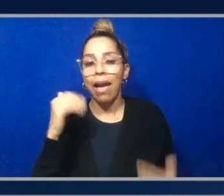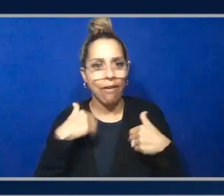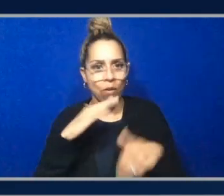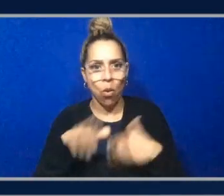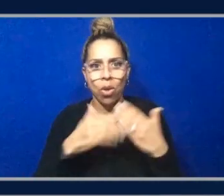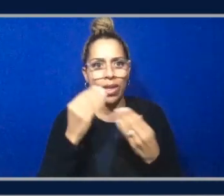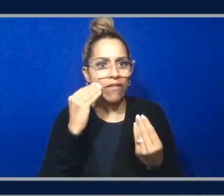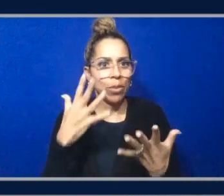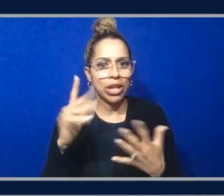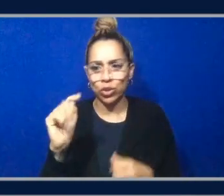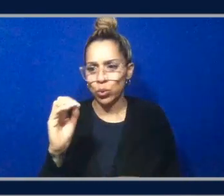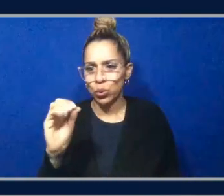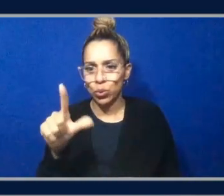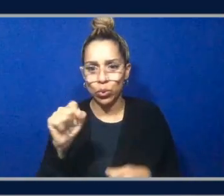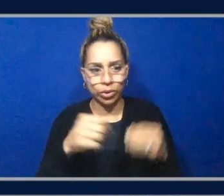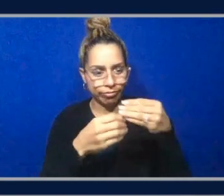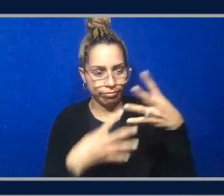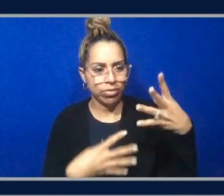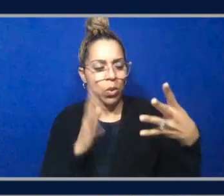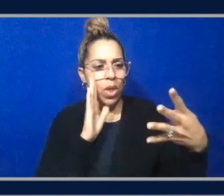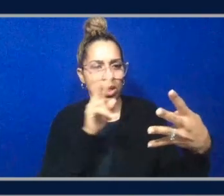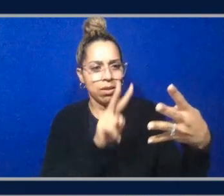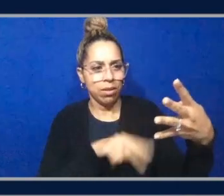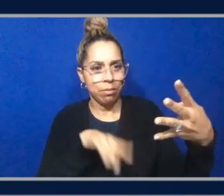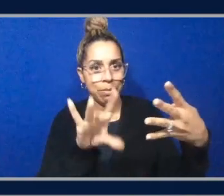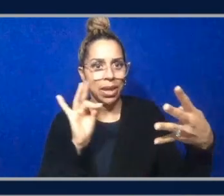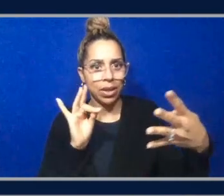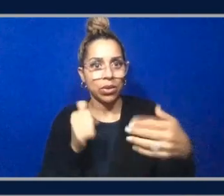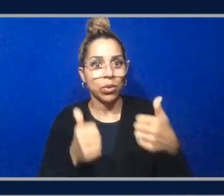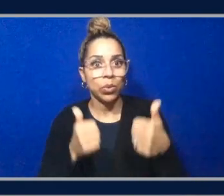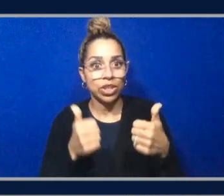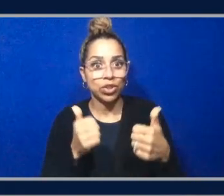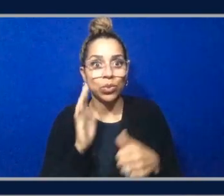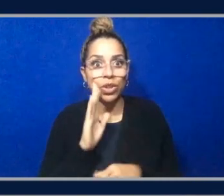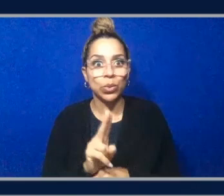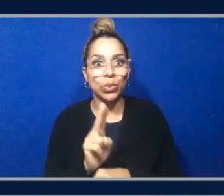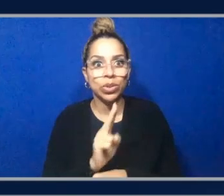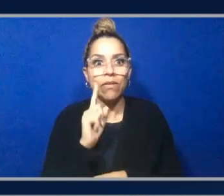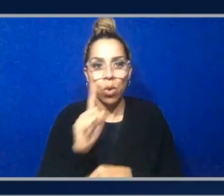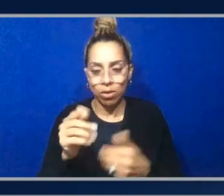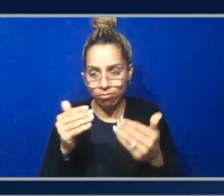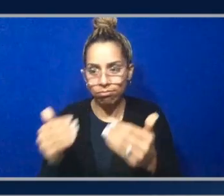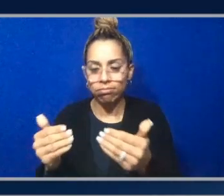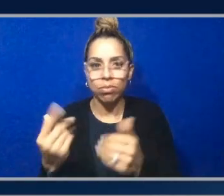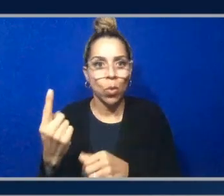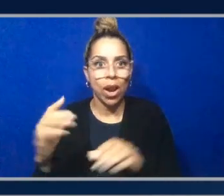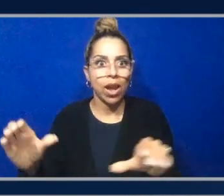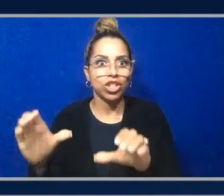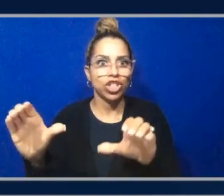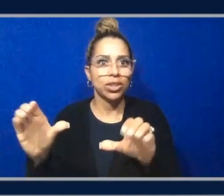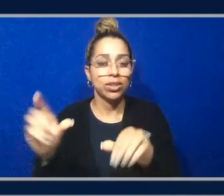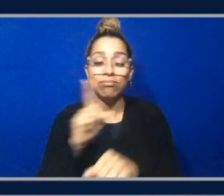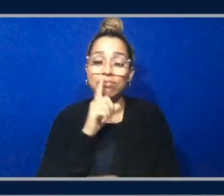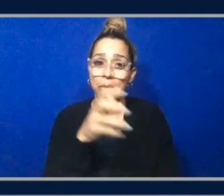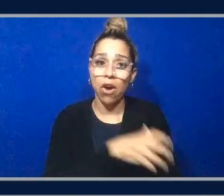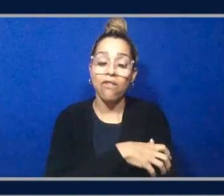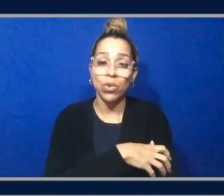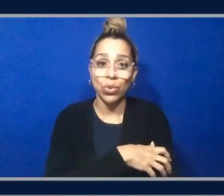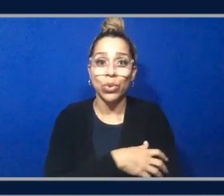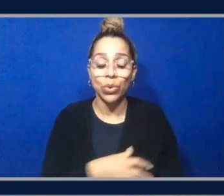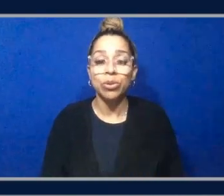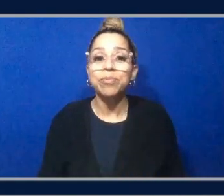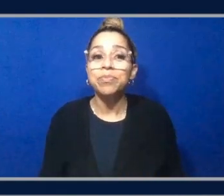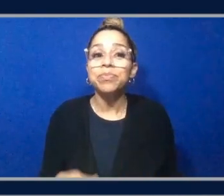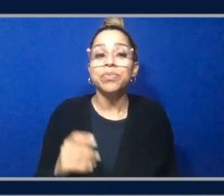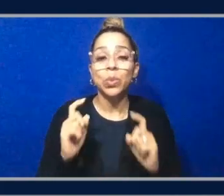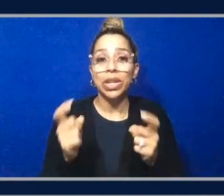it's using to perform actions. So it can become very powerful, because as you are giving it more